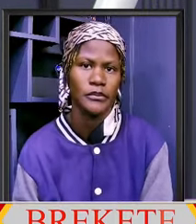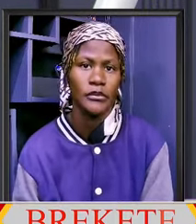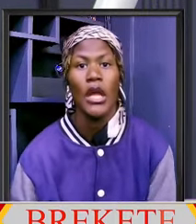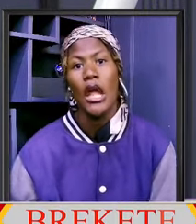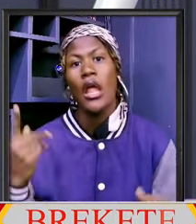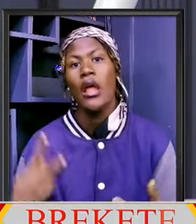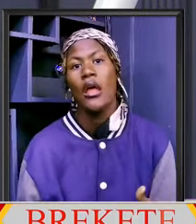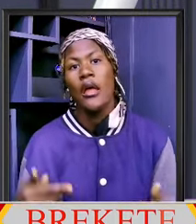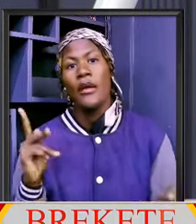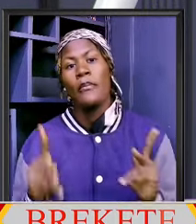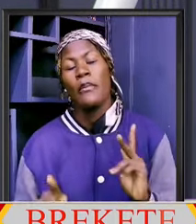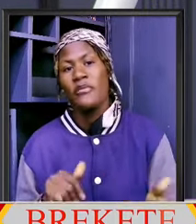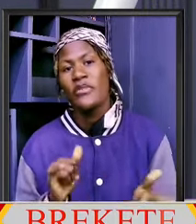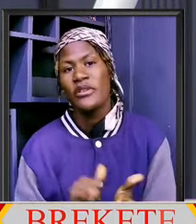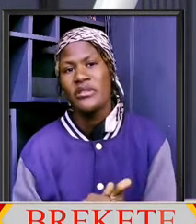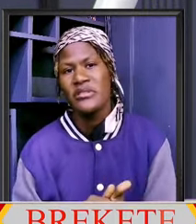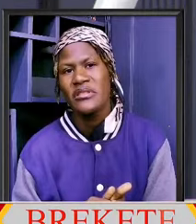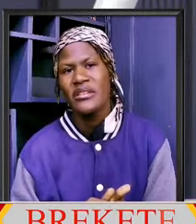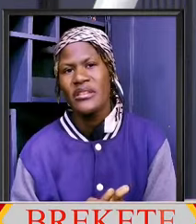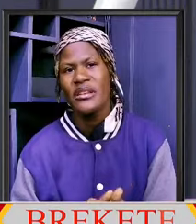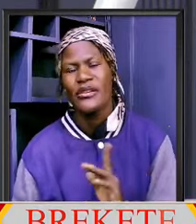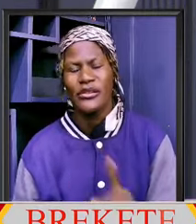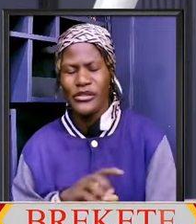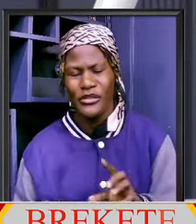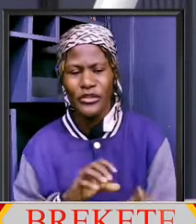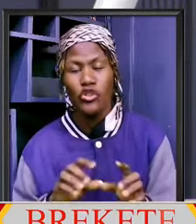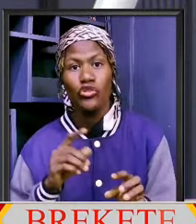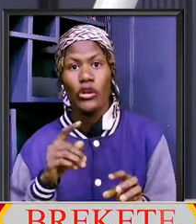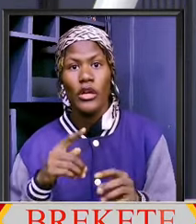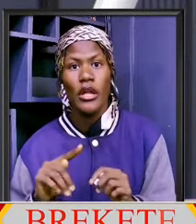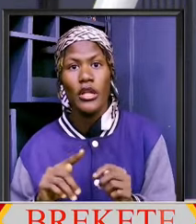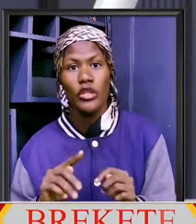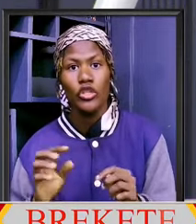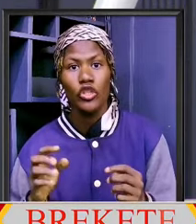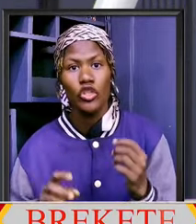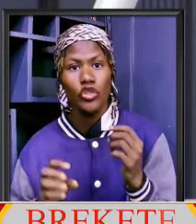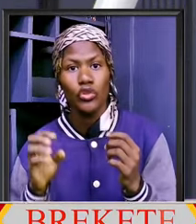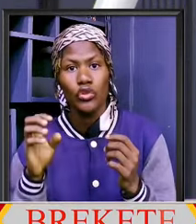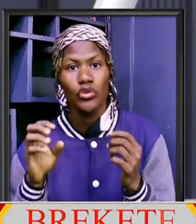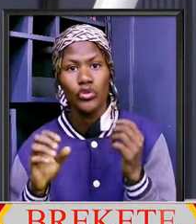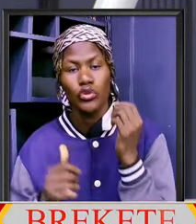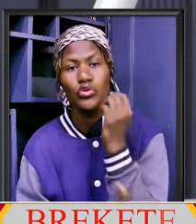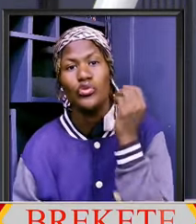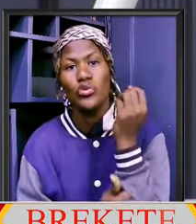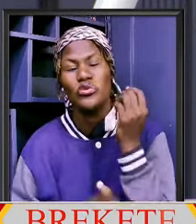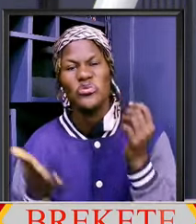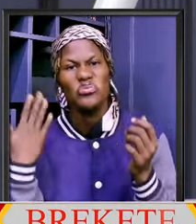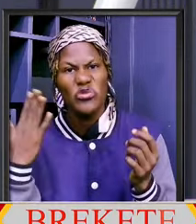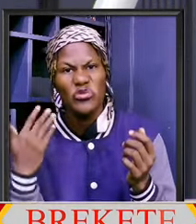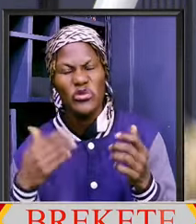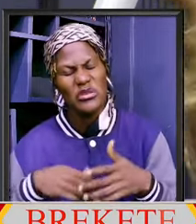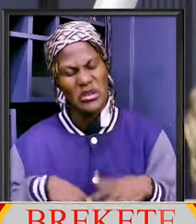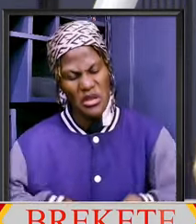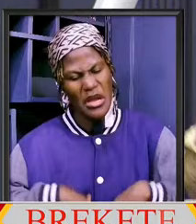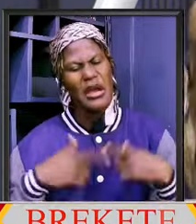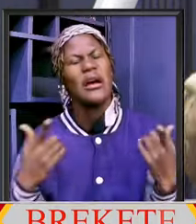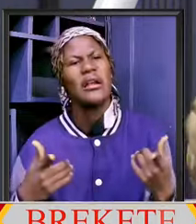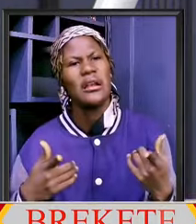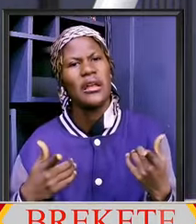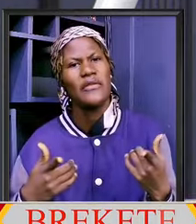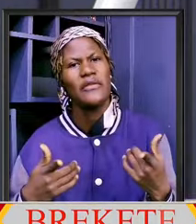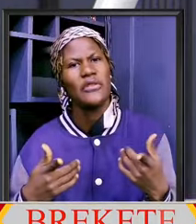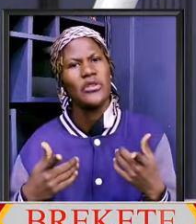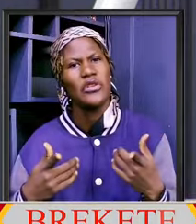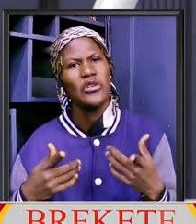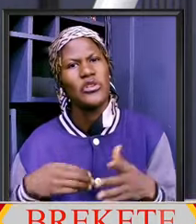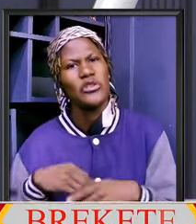The people who destroyed this country before, some of them still they alive. Some, now the ones where they train, where they